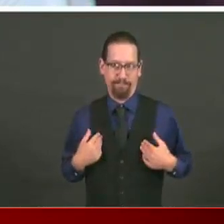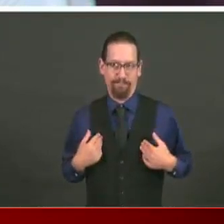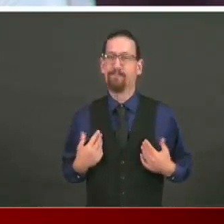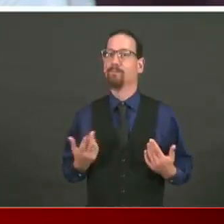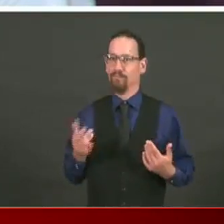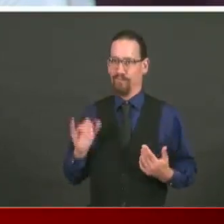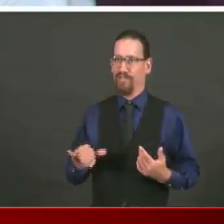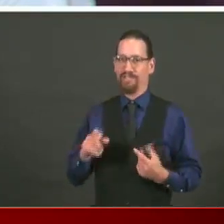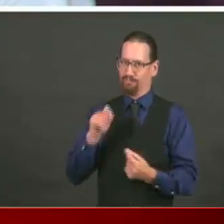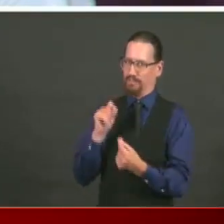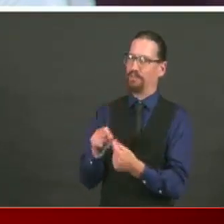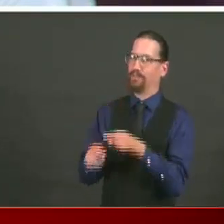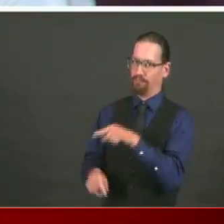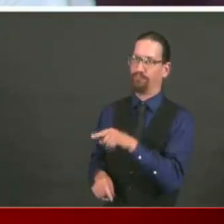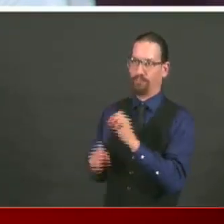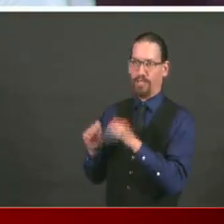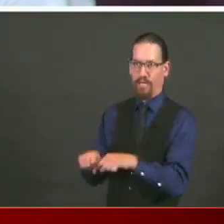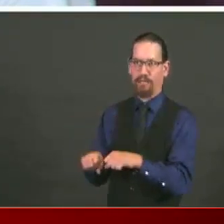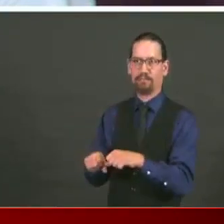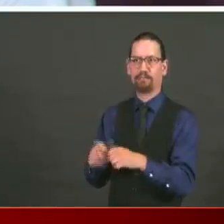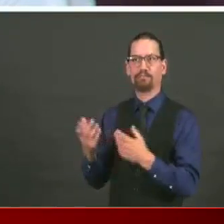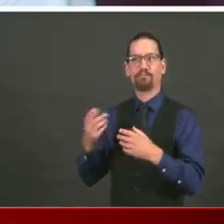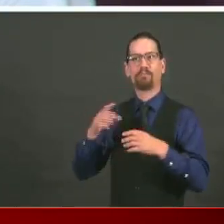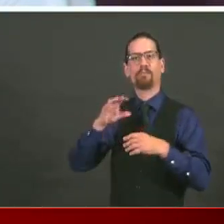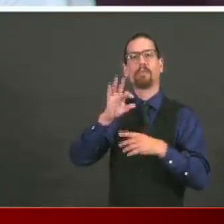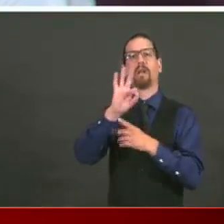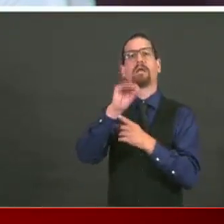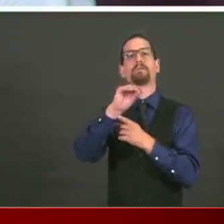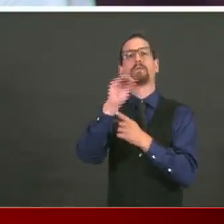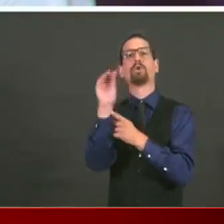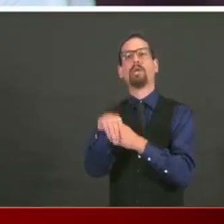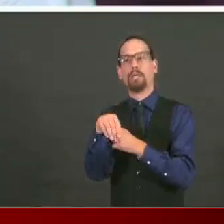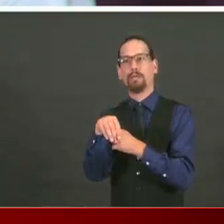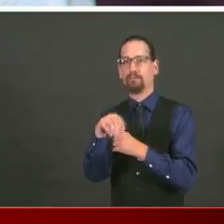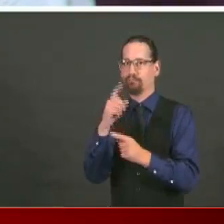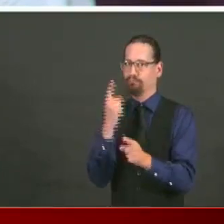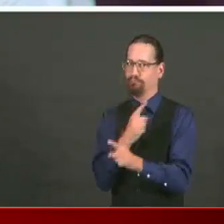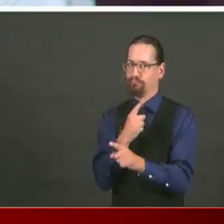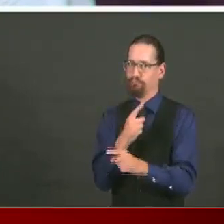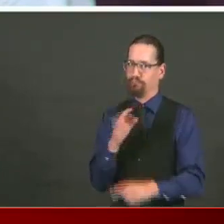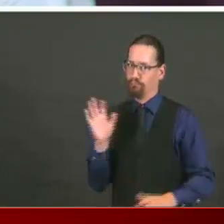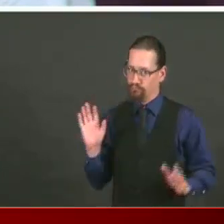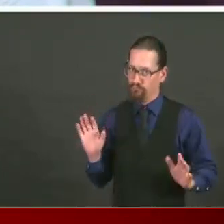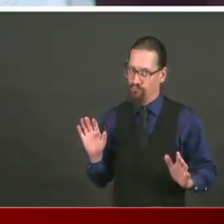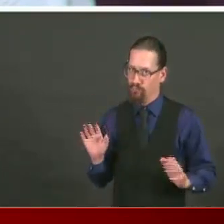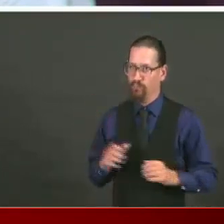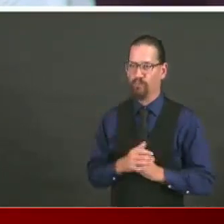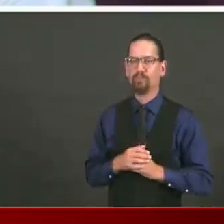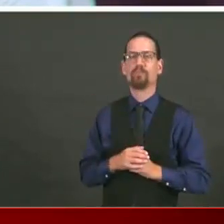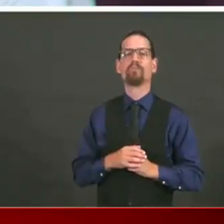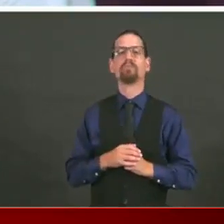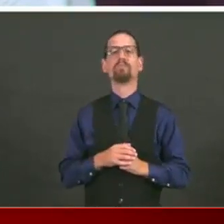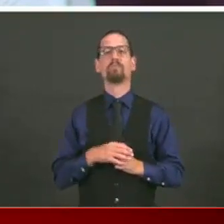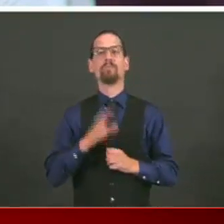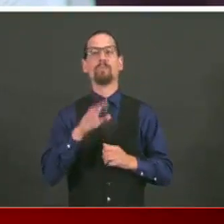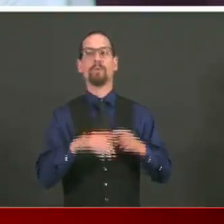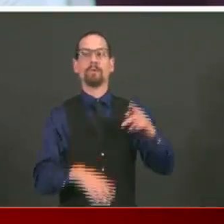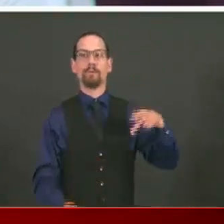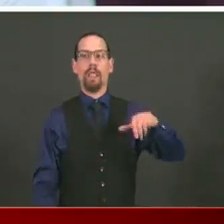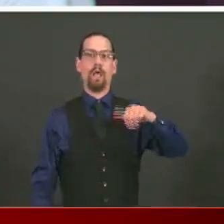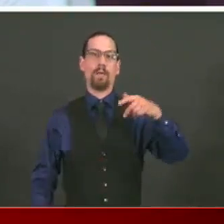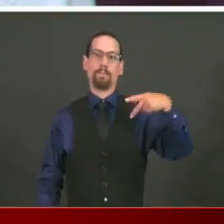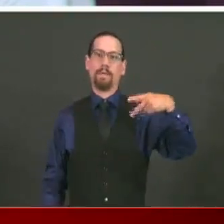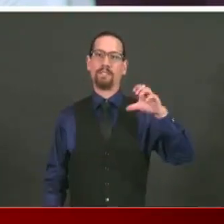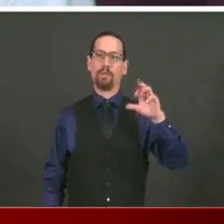be in the 90s, 90% or so for those tests. When you're using the PCR test on someone who does not